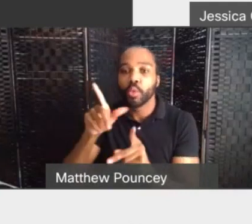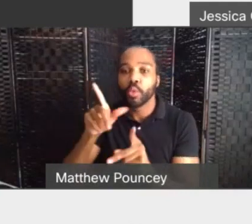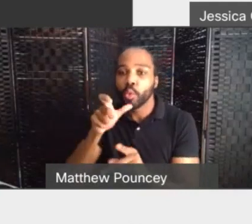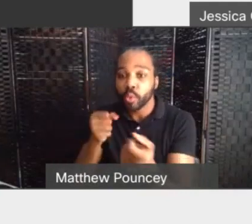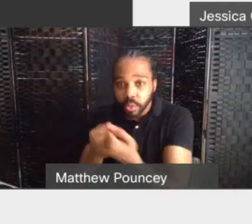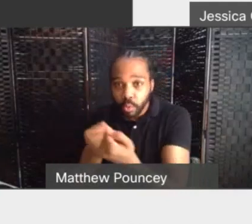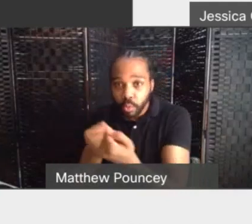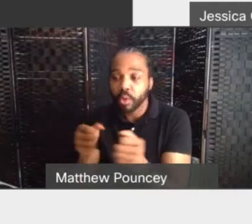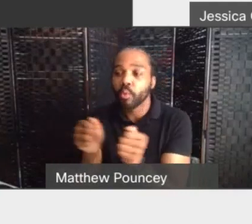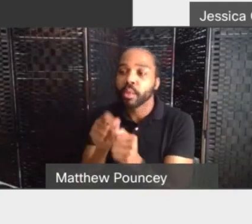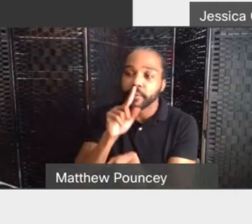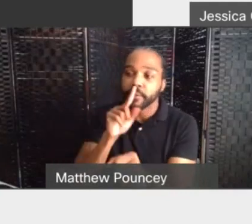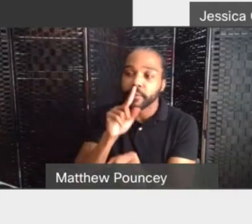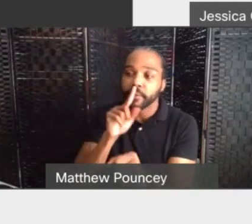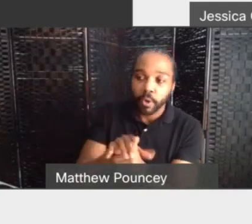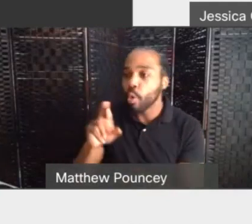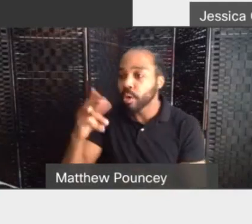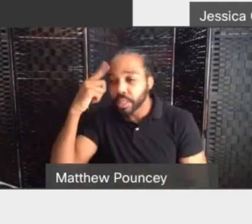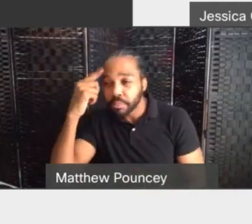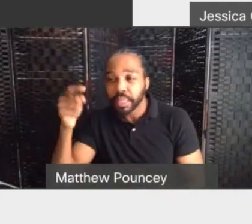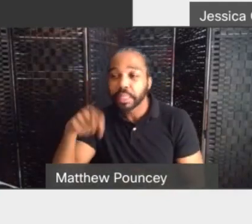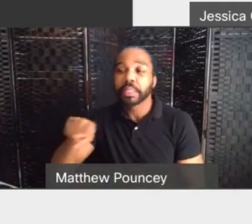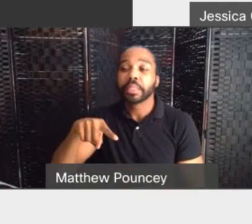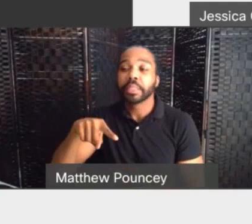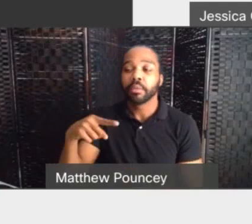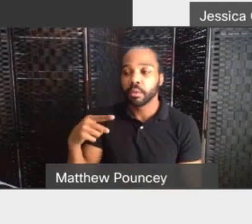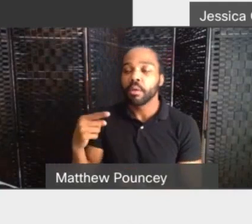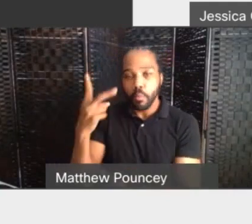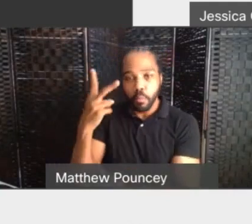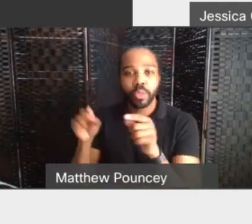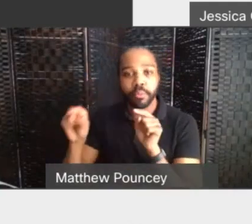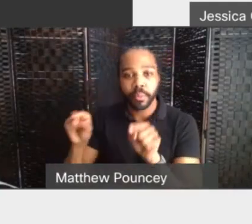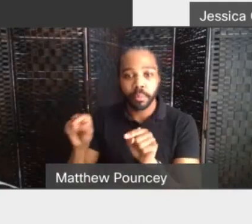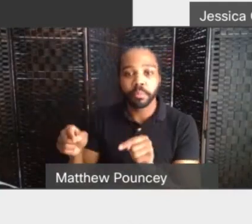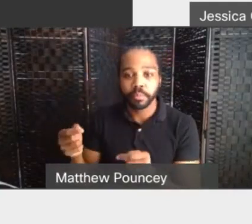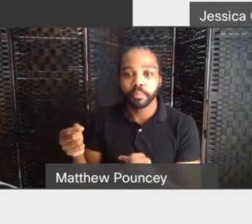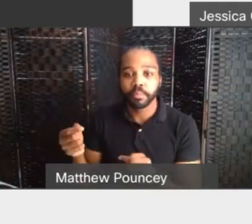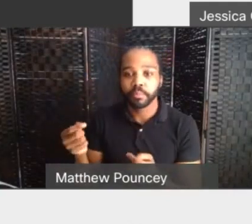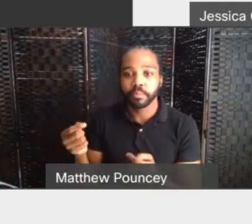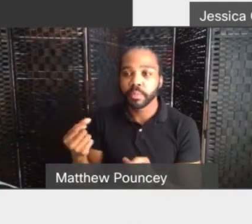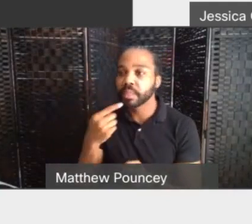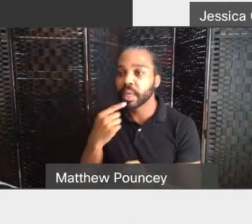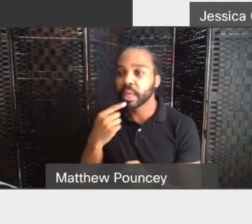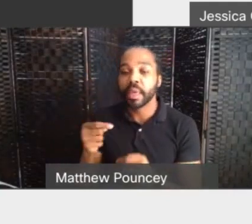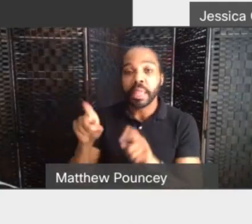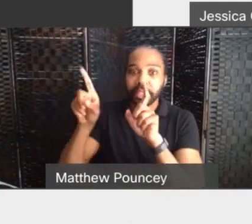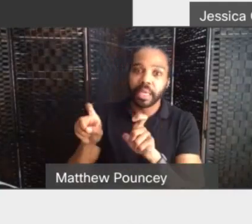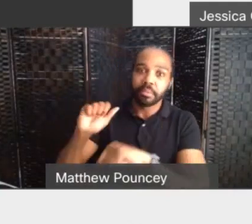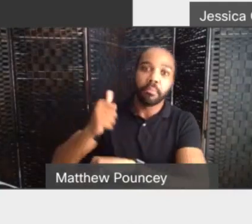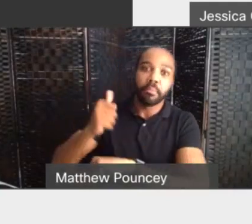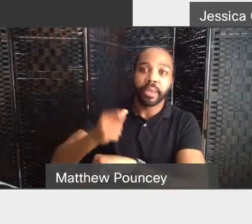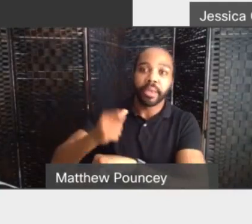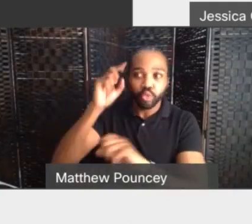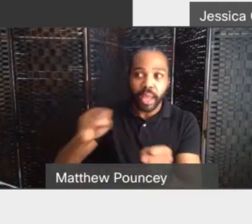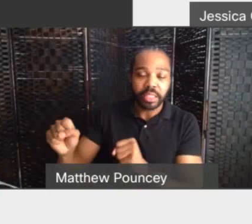confirmed or suspected COVID-19 in healthcare settings. Also, both of them say that the test-based strategy, which is what those